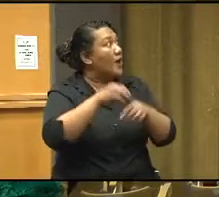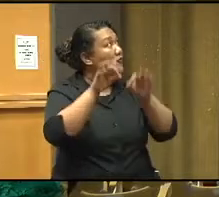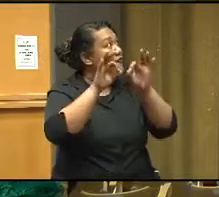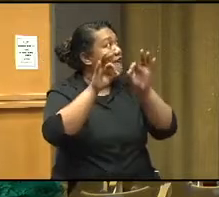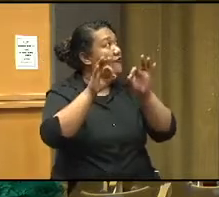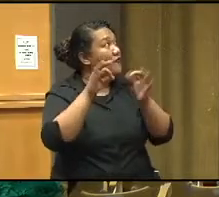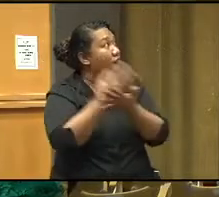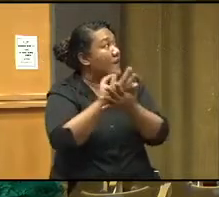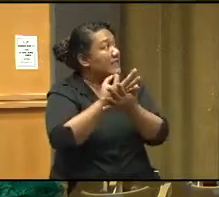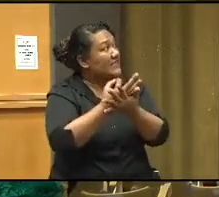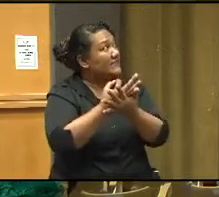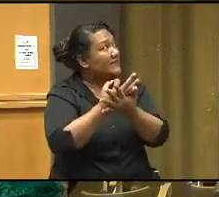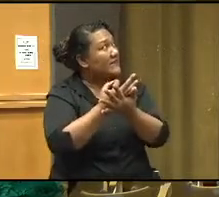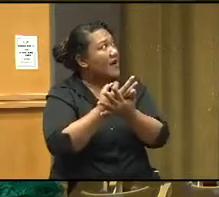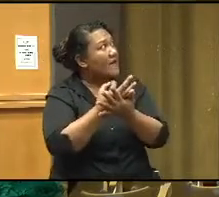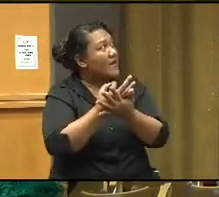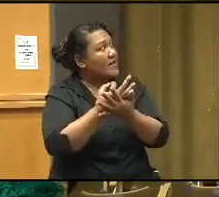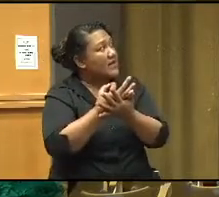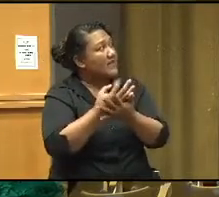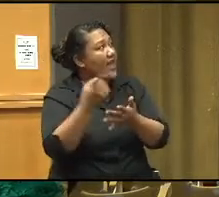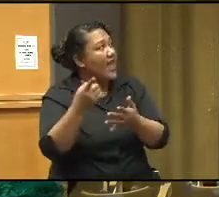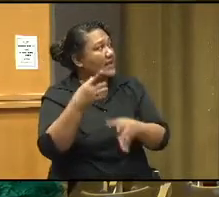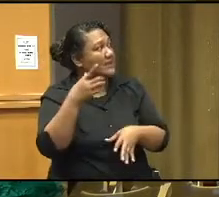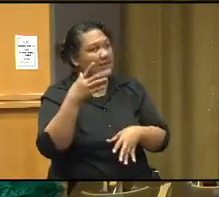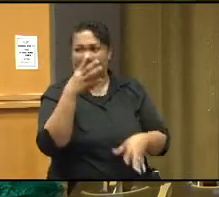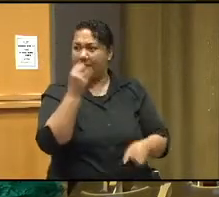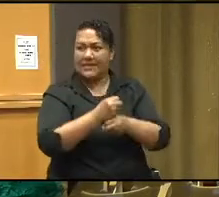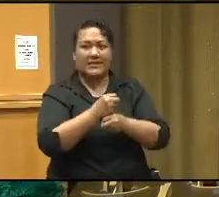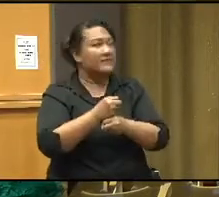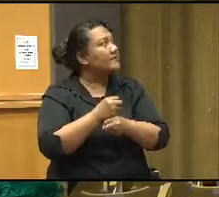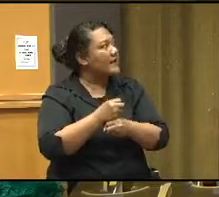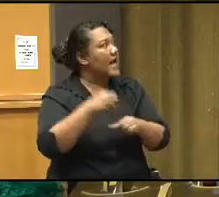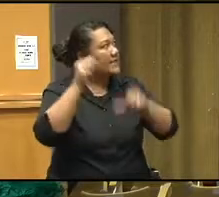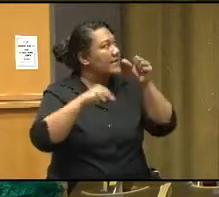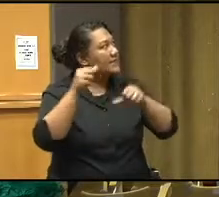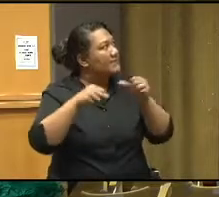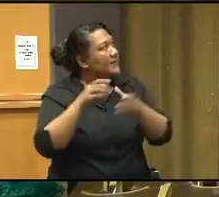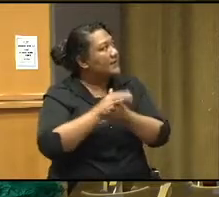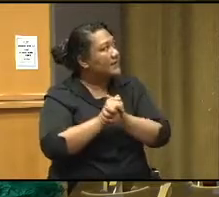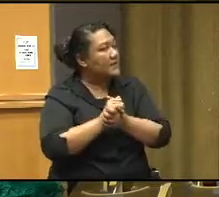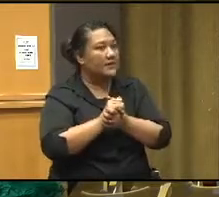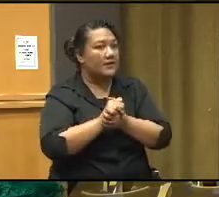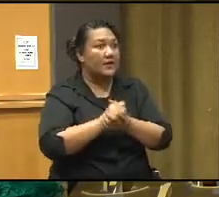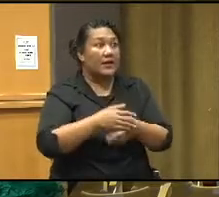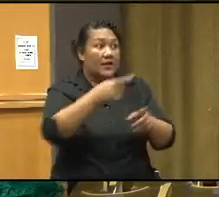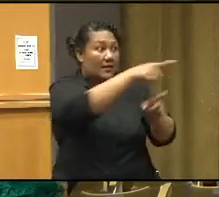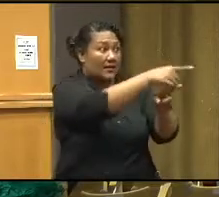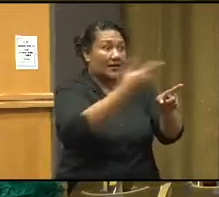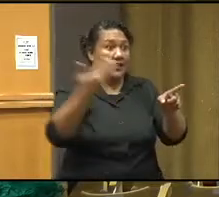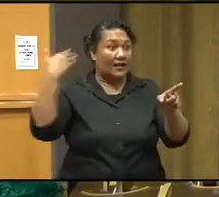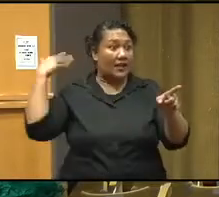assessment. I think the guest speaker did a very good job. Basically, the difference is one is a continuous feedback. The previous speaker had talked